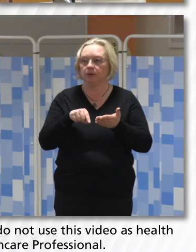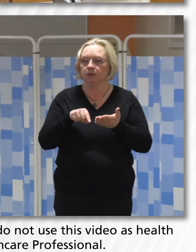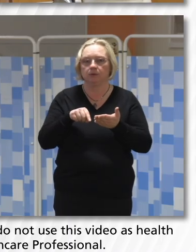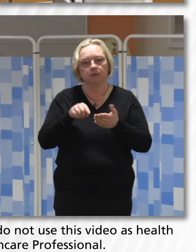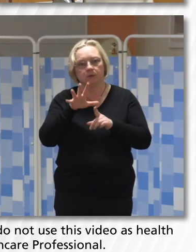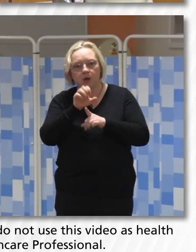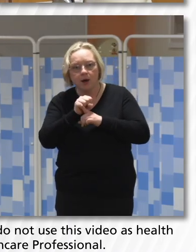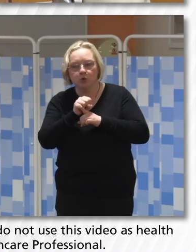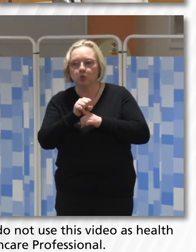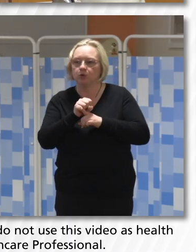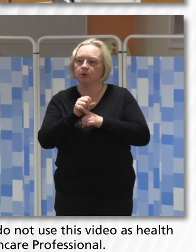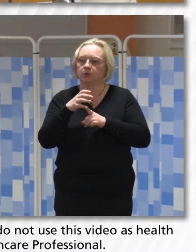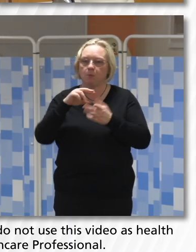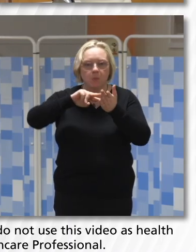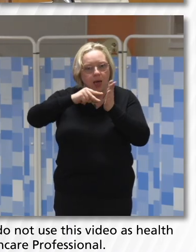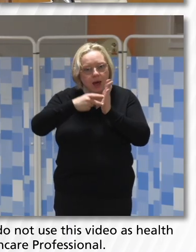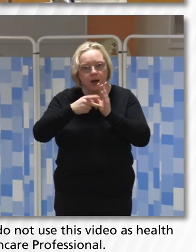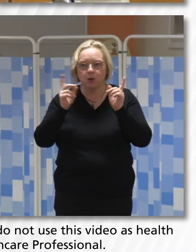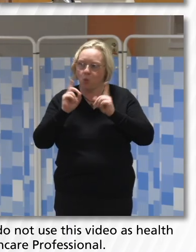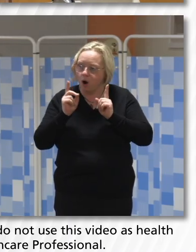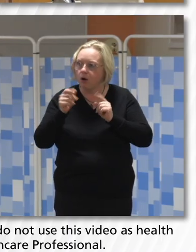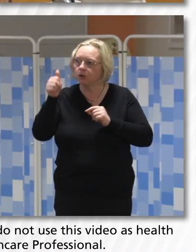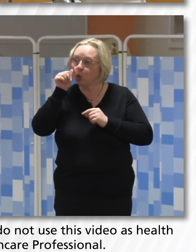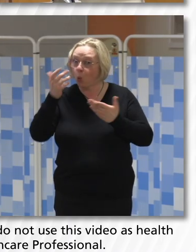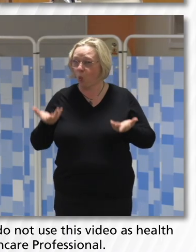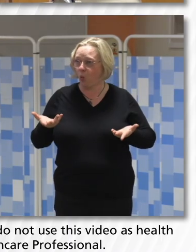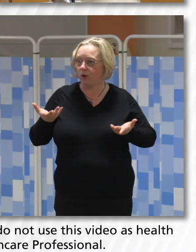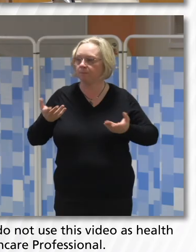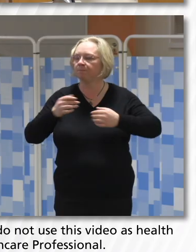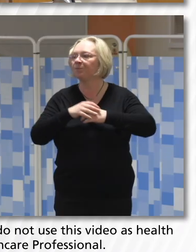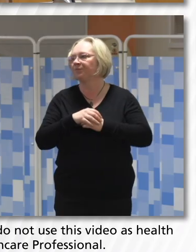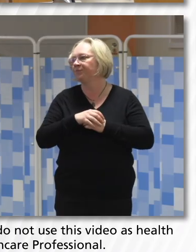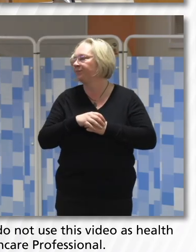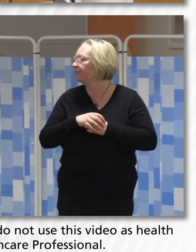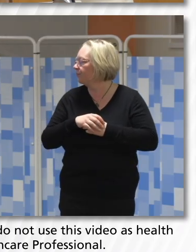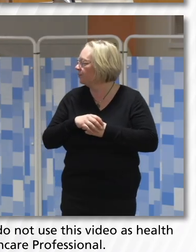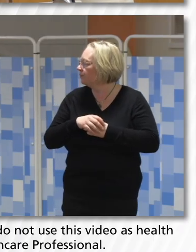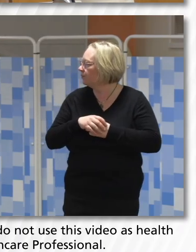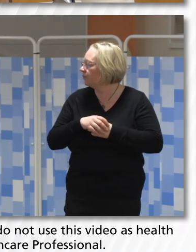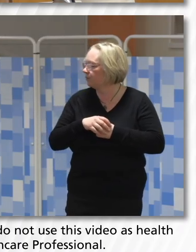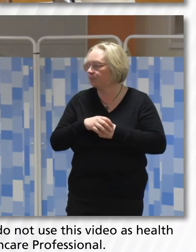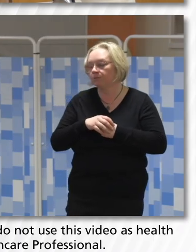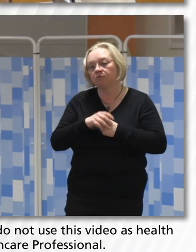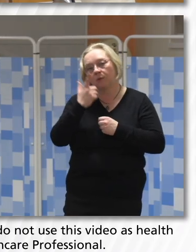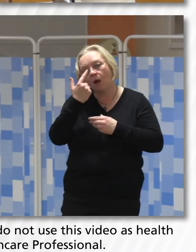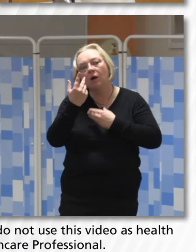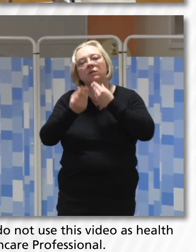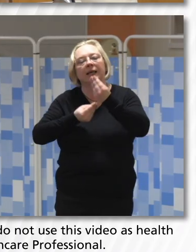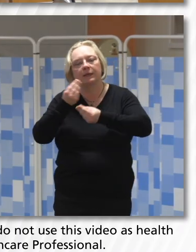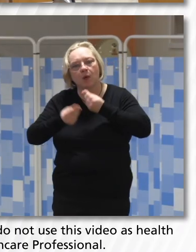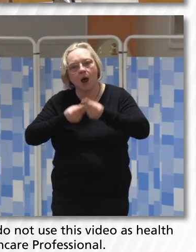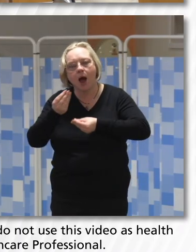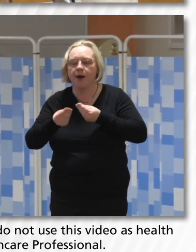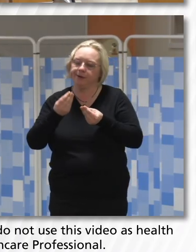their diagnosis is, and what the plan is going to be? We can go through medication with them. A lot of the